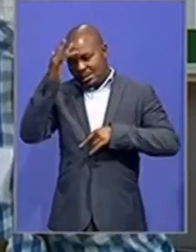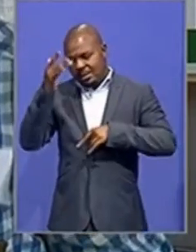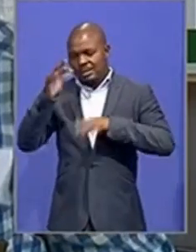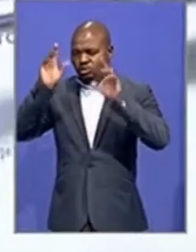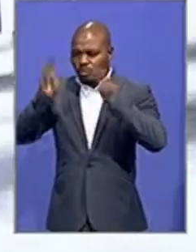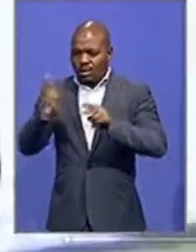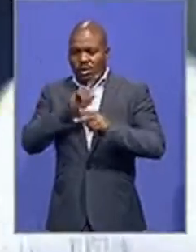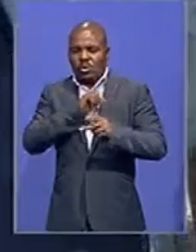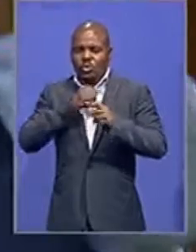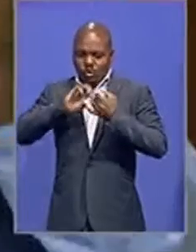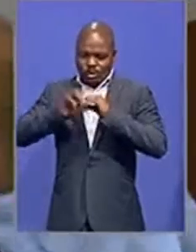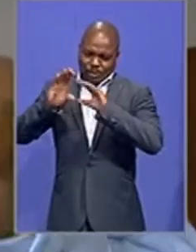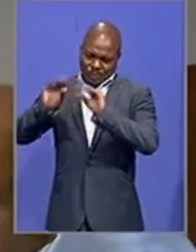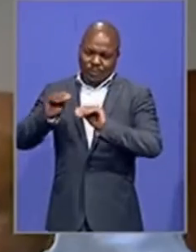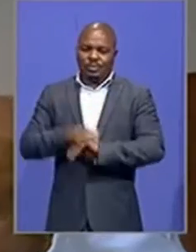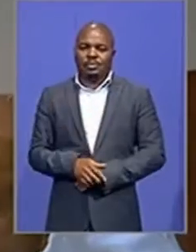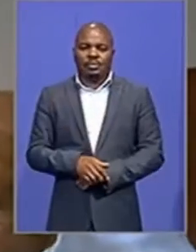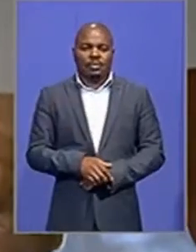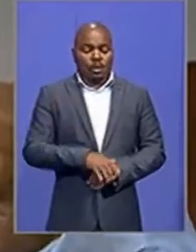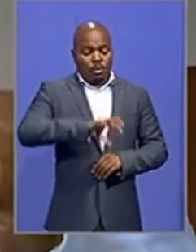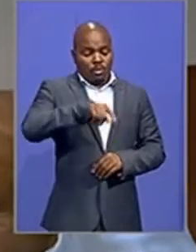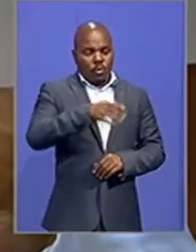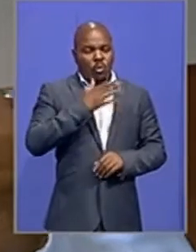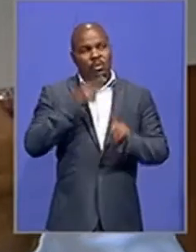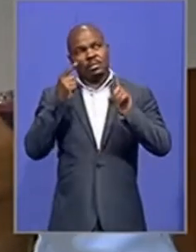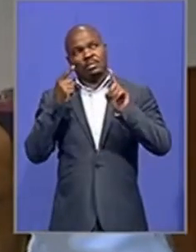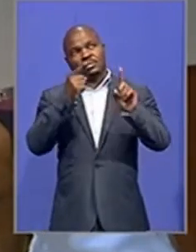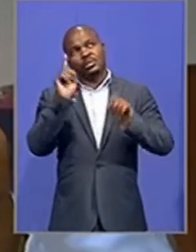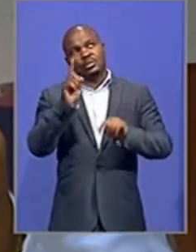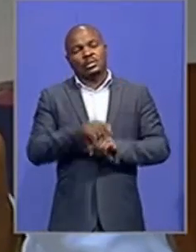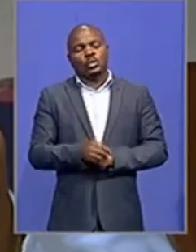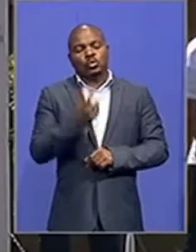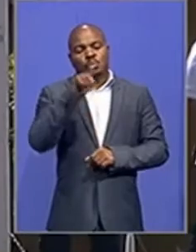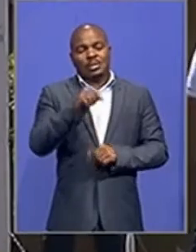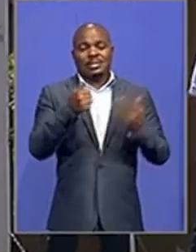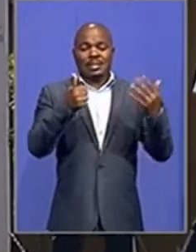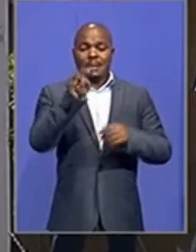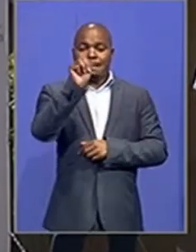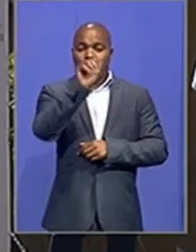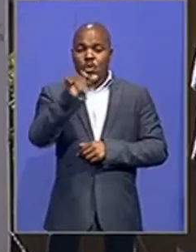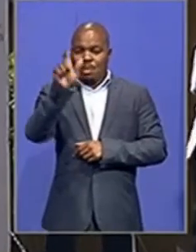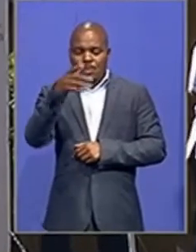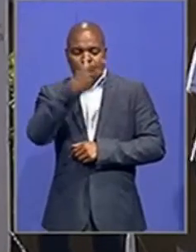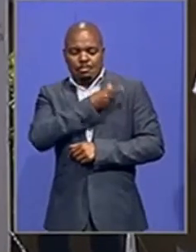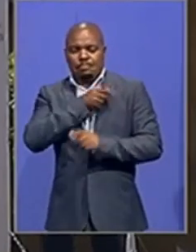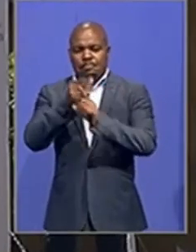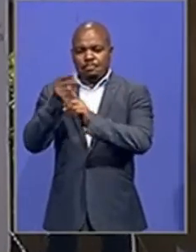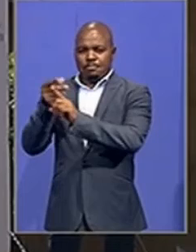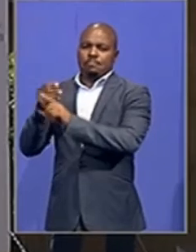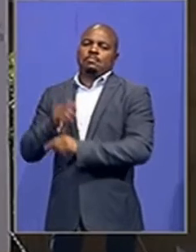of this illness. Provence, Iyikaila Lako Enta Batobali 2.6 million. Sente Ingli Hihi,